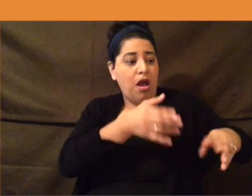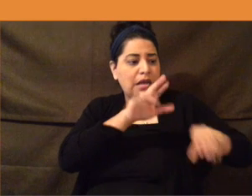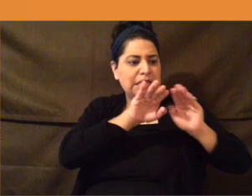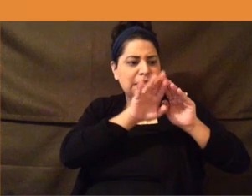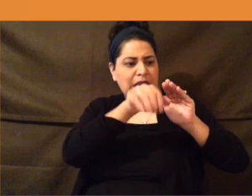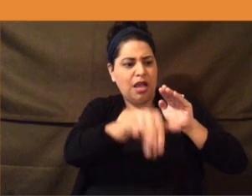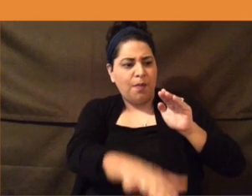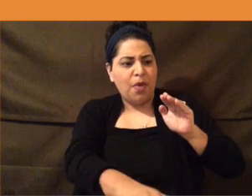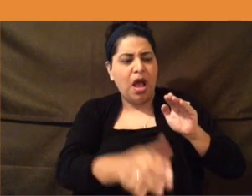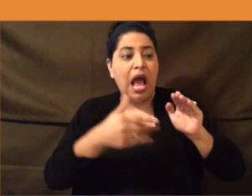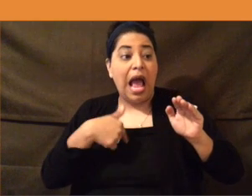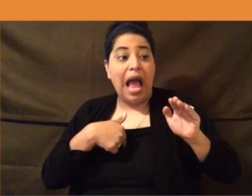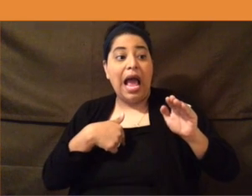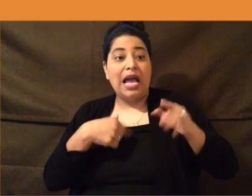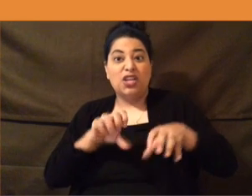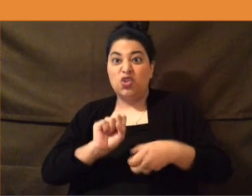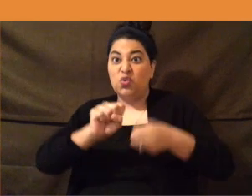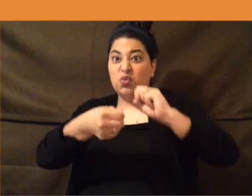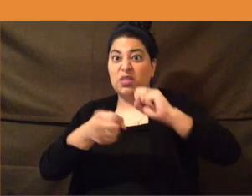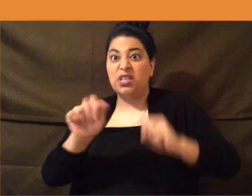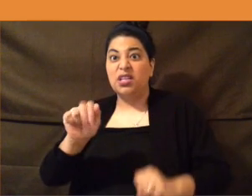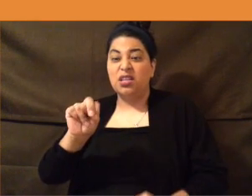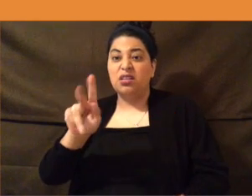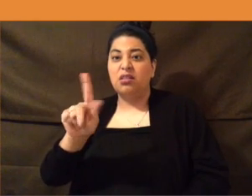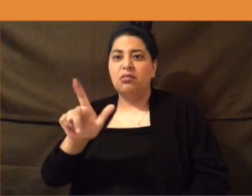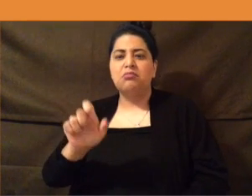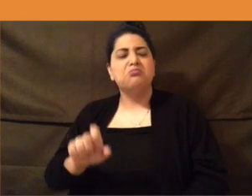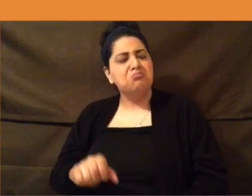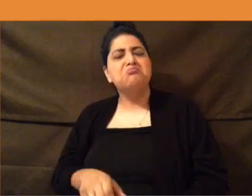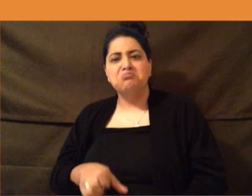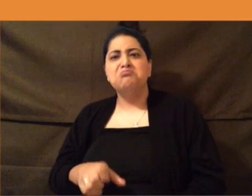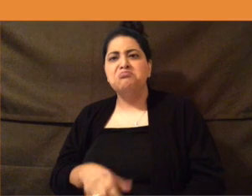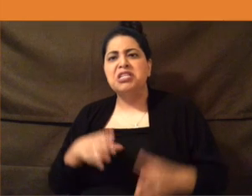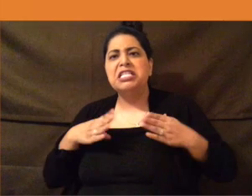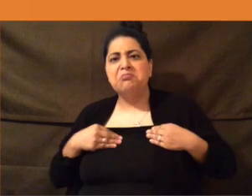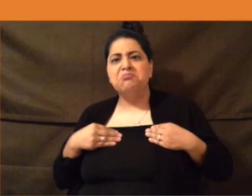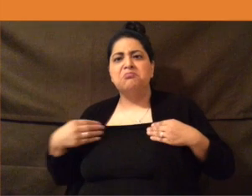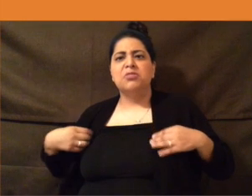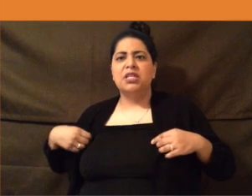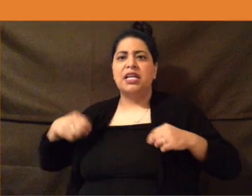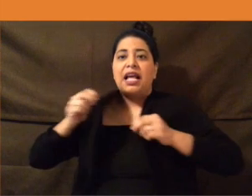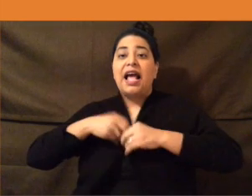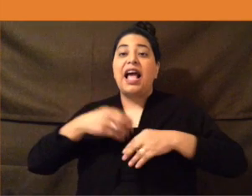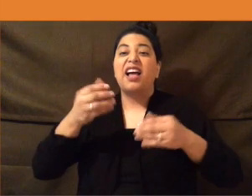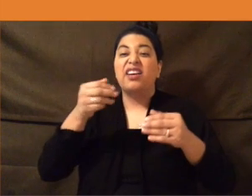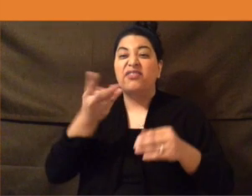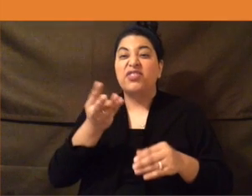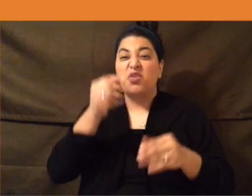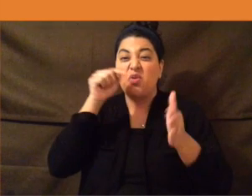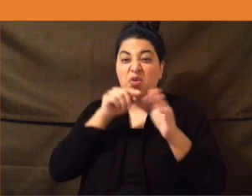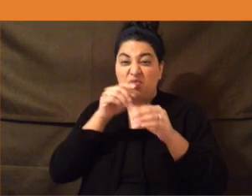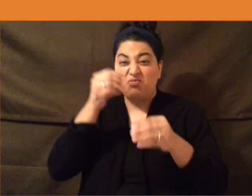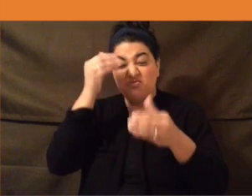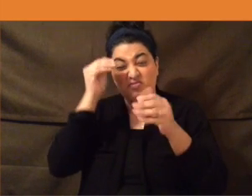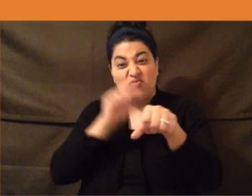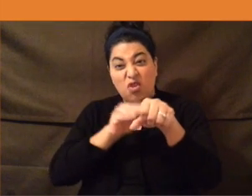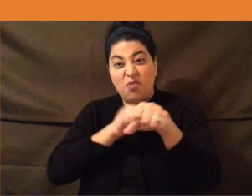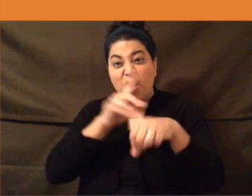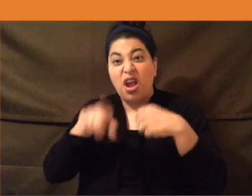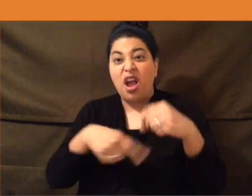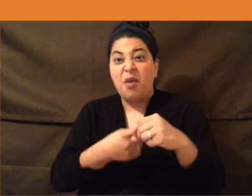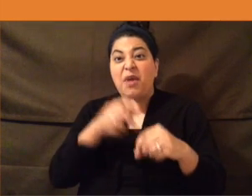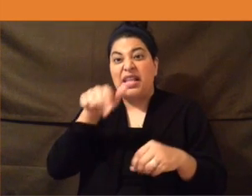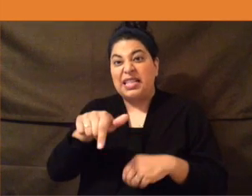a ball on the step, comma, I twisted my ankle. That could work. All right, so here's a couple of reminders